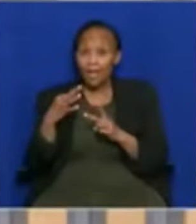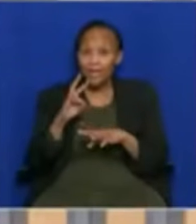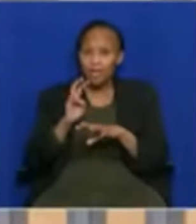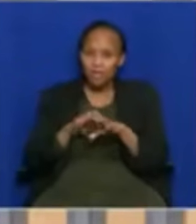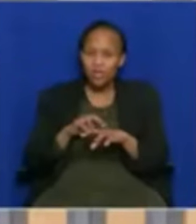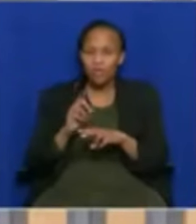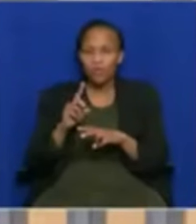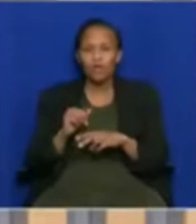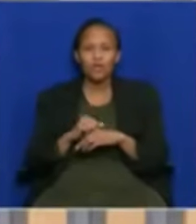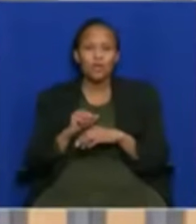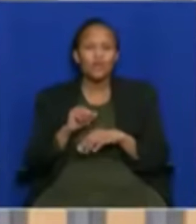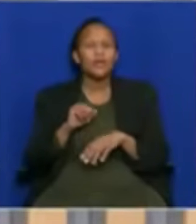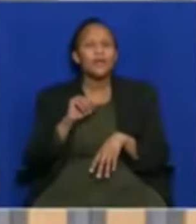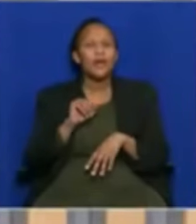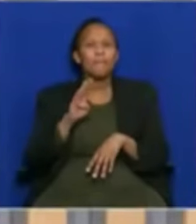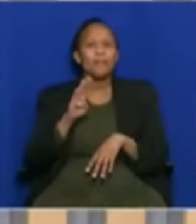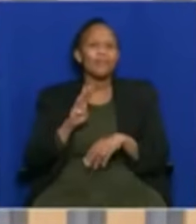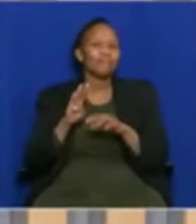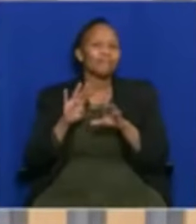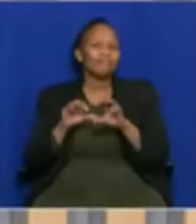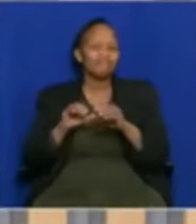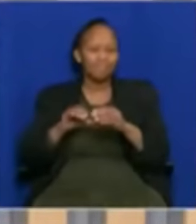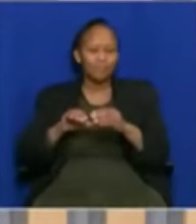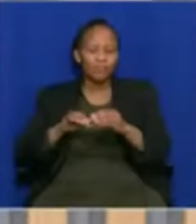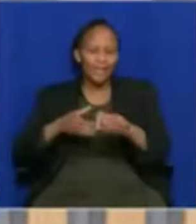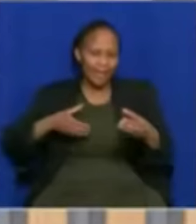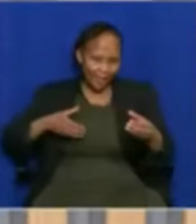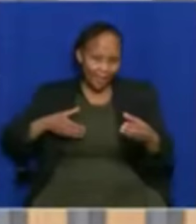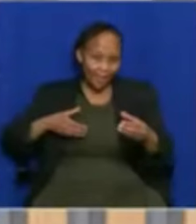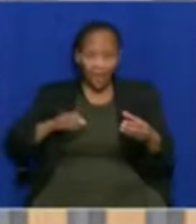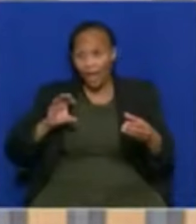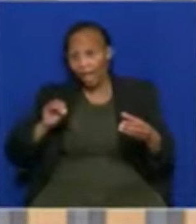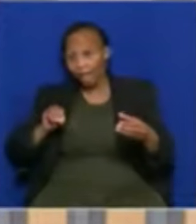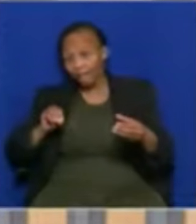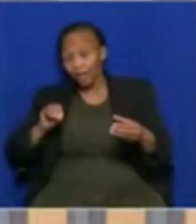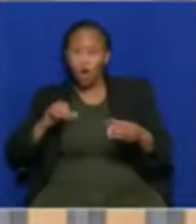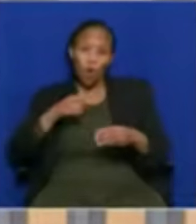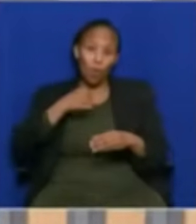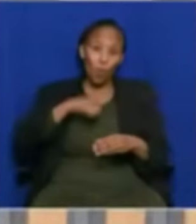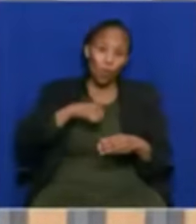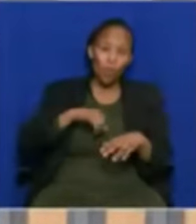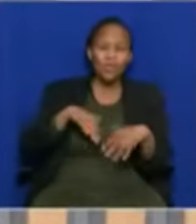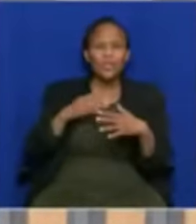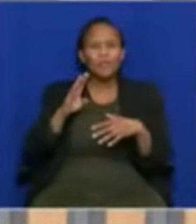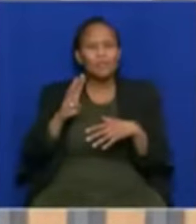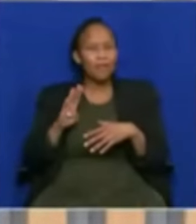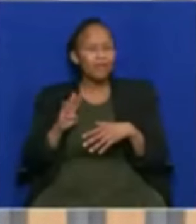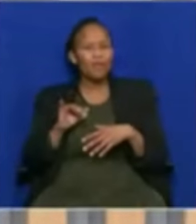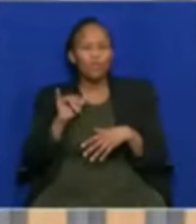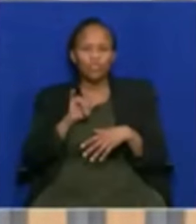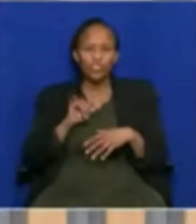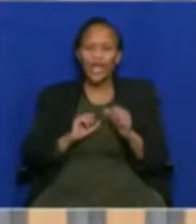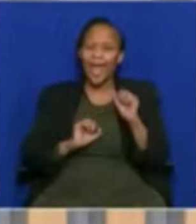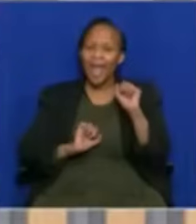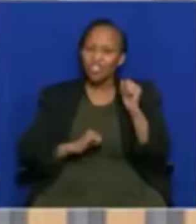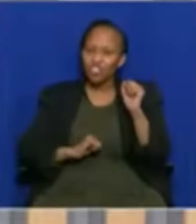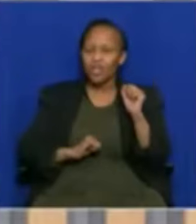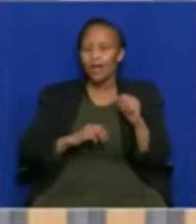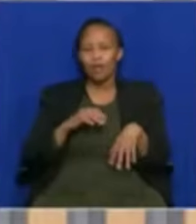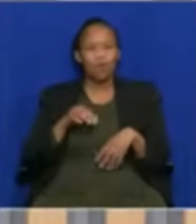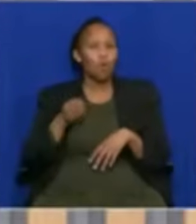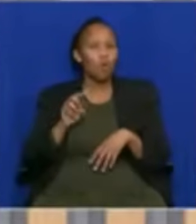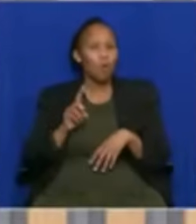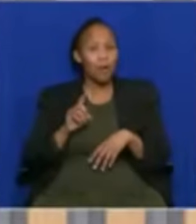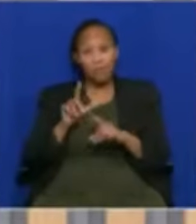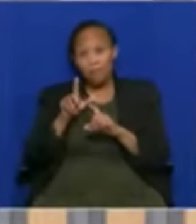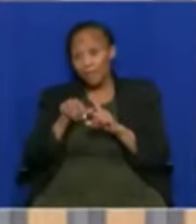Does the person have it, yes or no? What kind of B degree? Is it an engineering degree? Does the person have it? And you